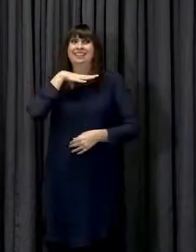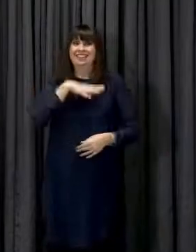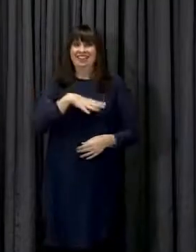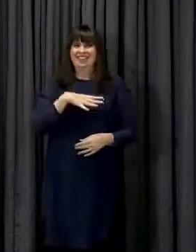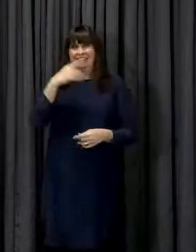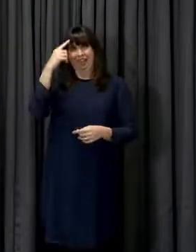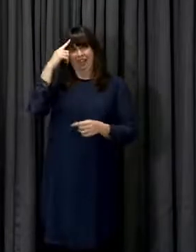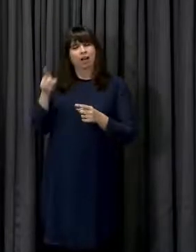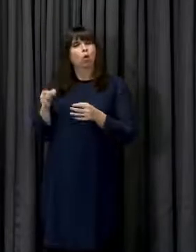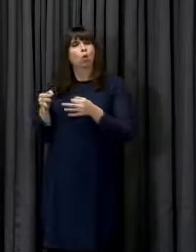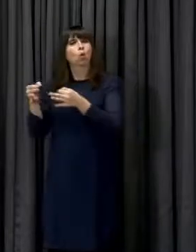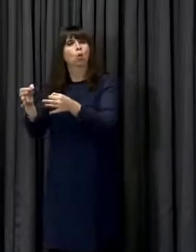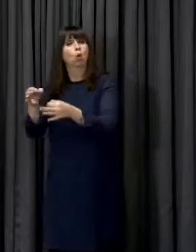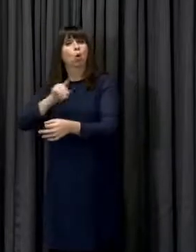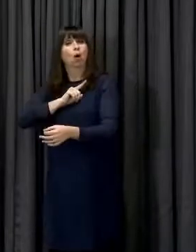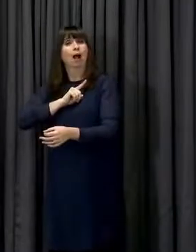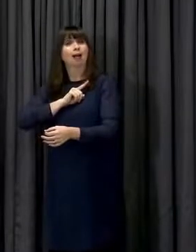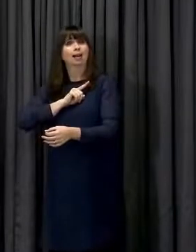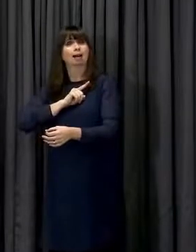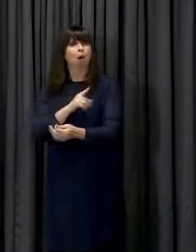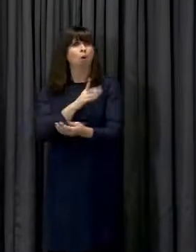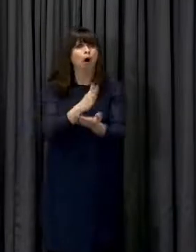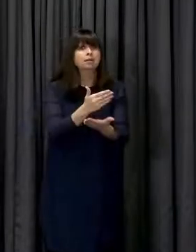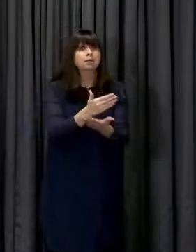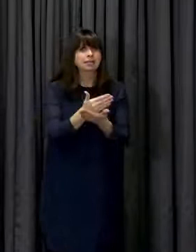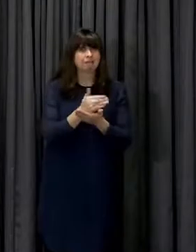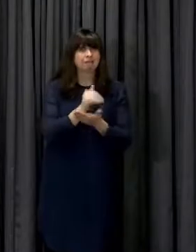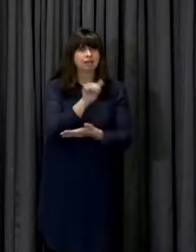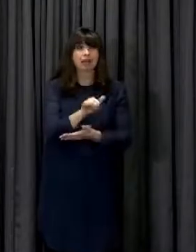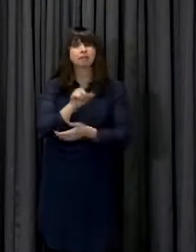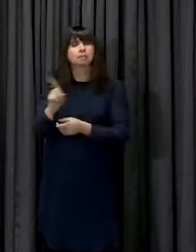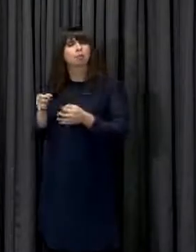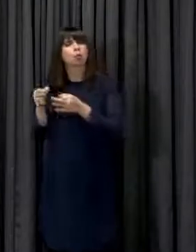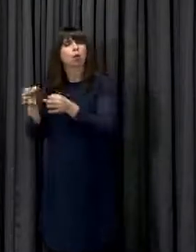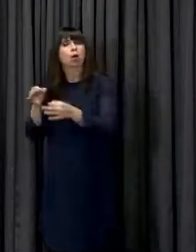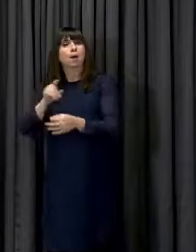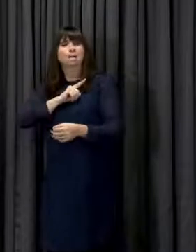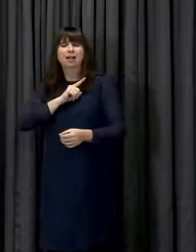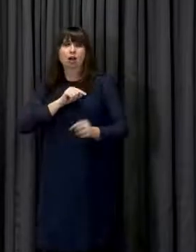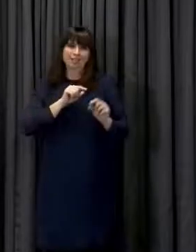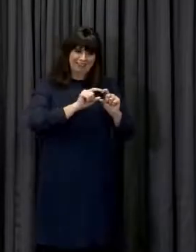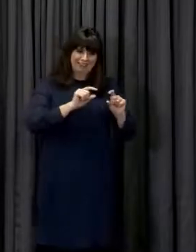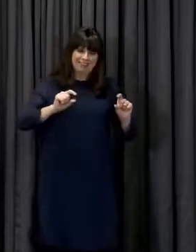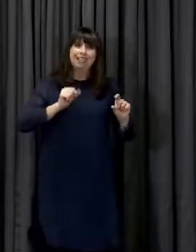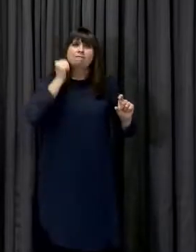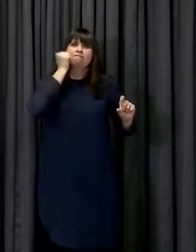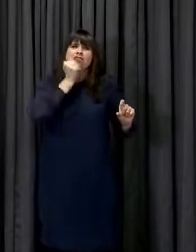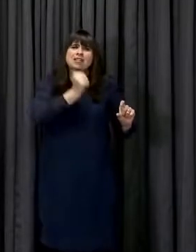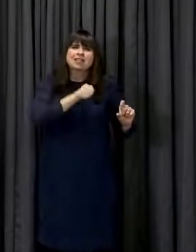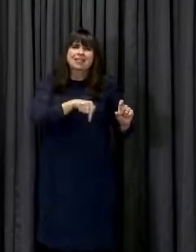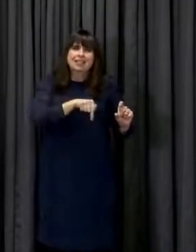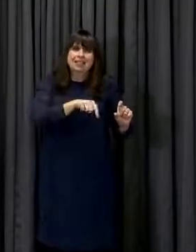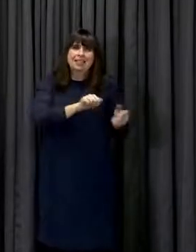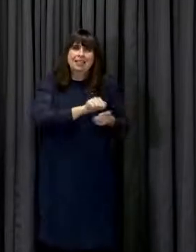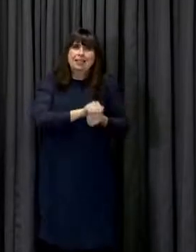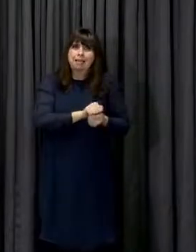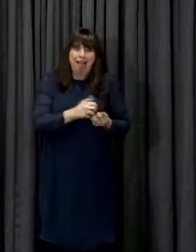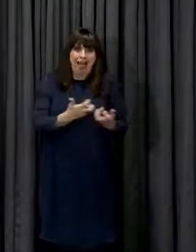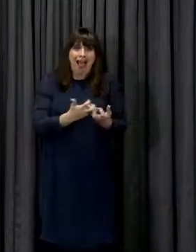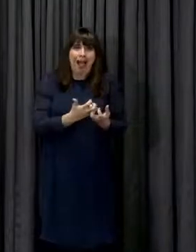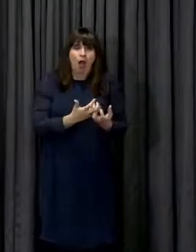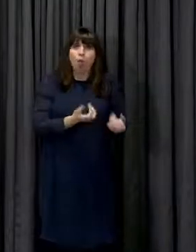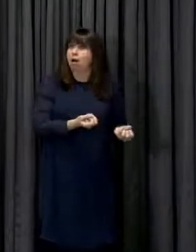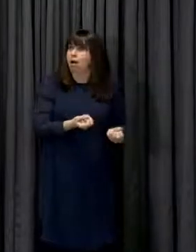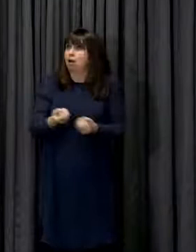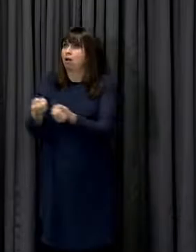to store it, to make sure it's still safe and effective to be delivered. And that, I hope, will give people some reassurance that this really